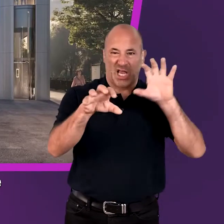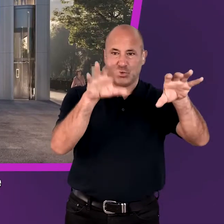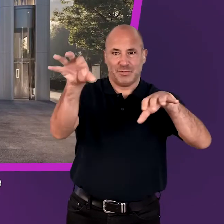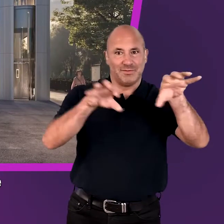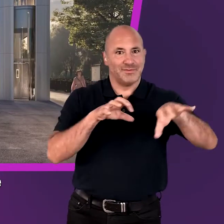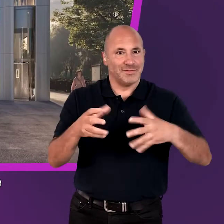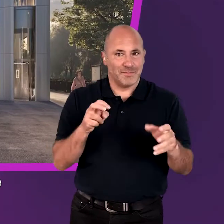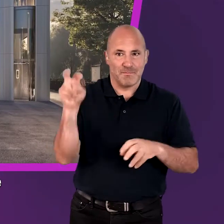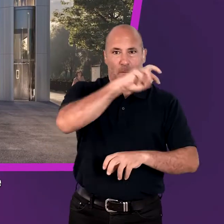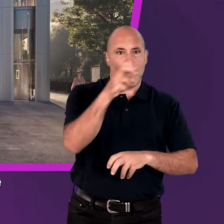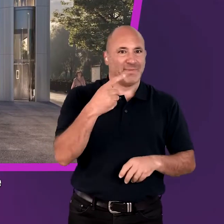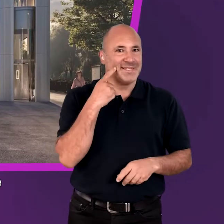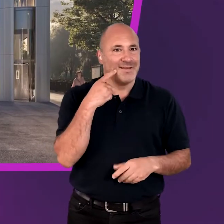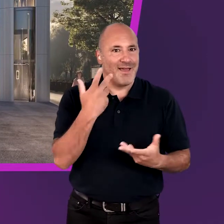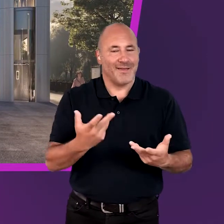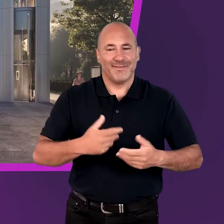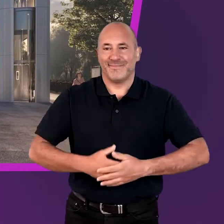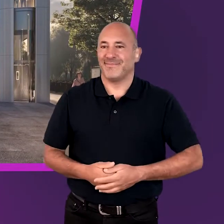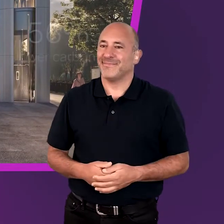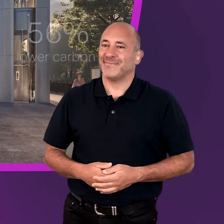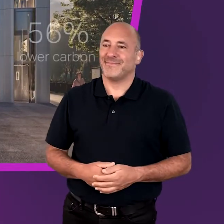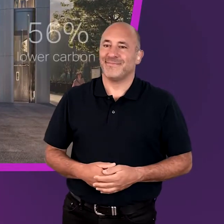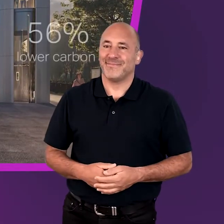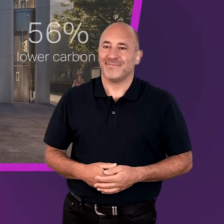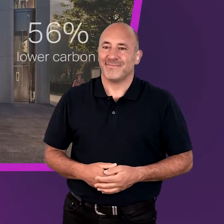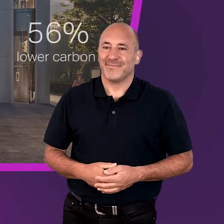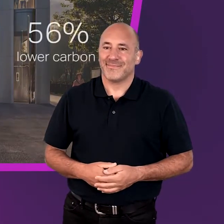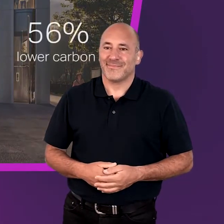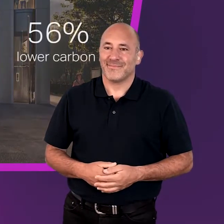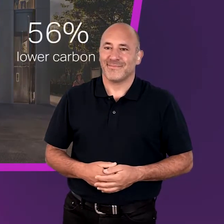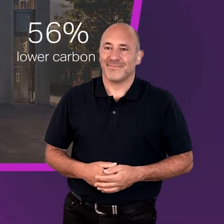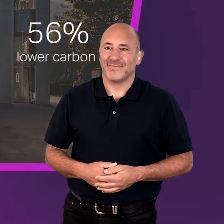whole of the UK's railway stations.